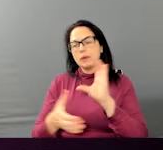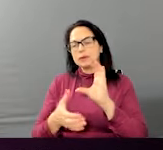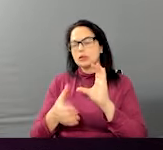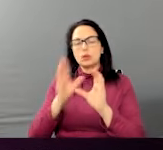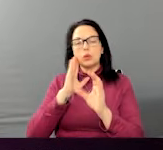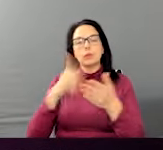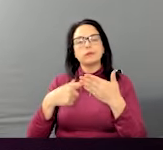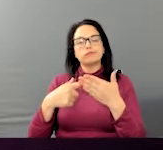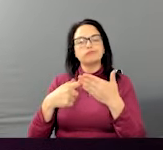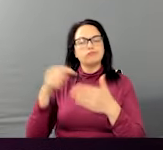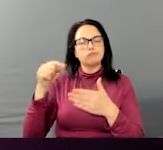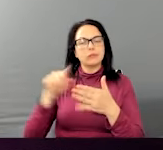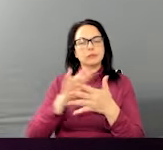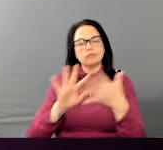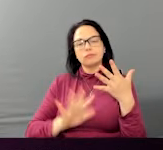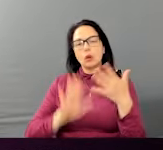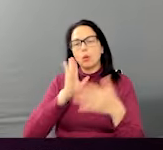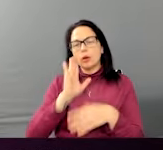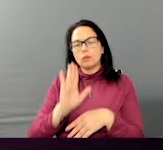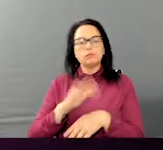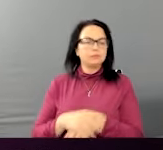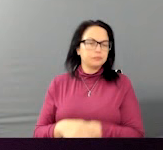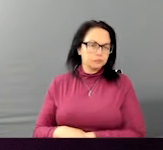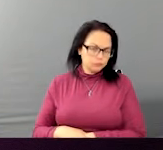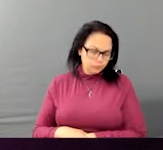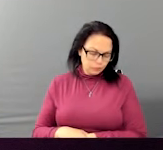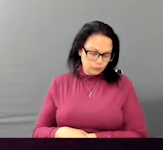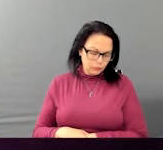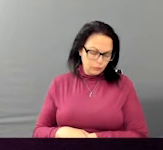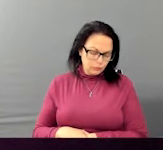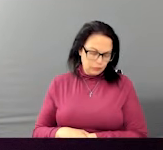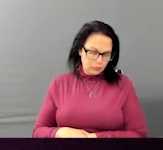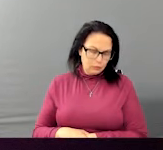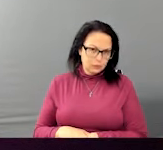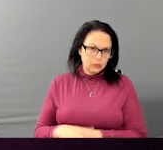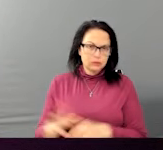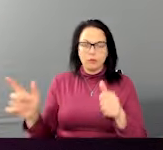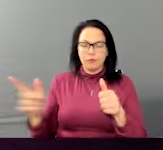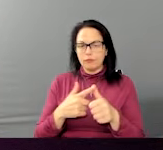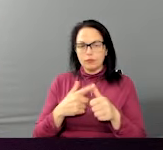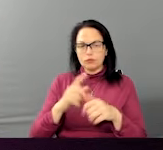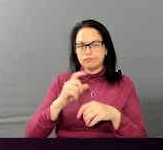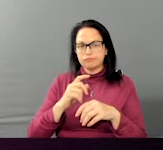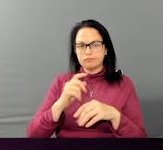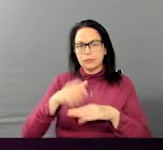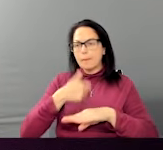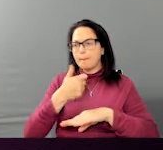about. So first, on the build quickly piece,